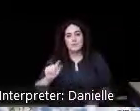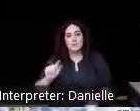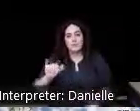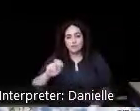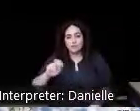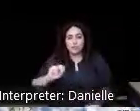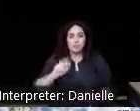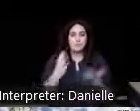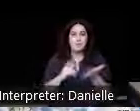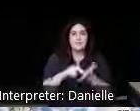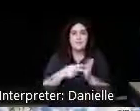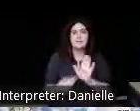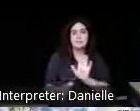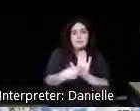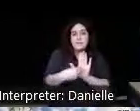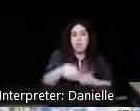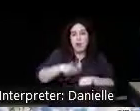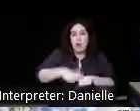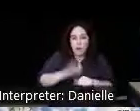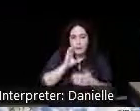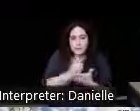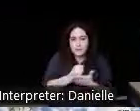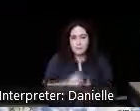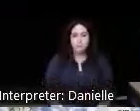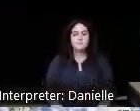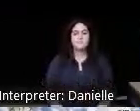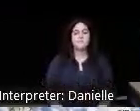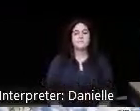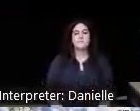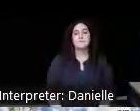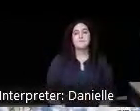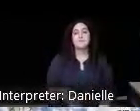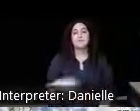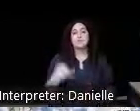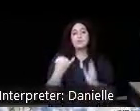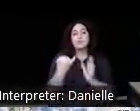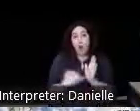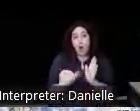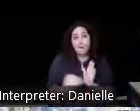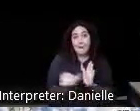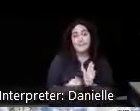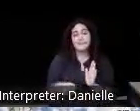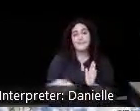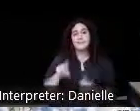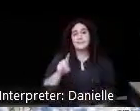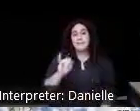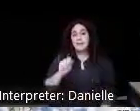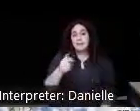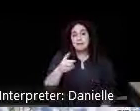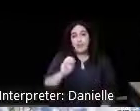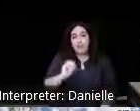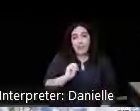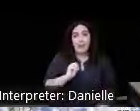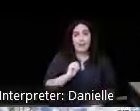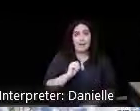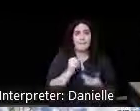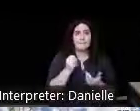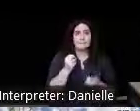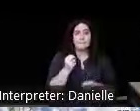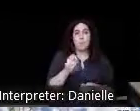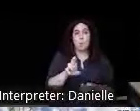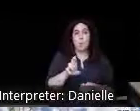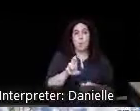Authors also sometimes include drawings and diagrams to share ideas, or maybe they're showcasing the outcomes of the participant